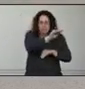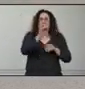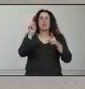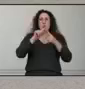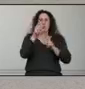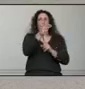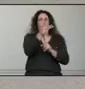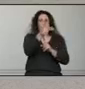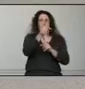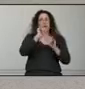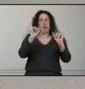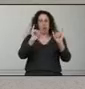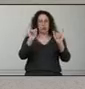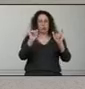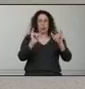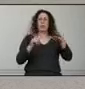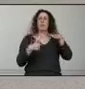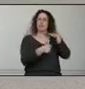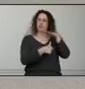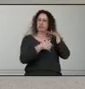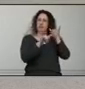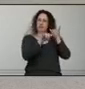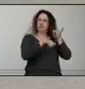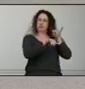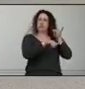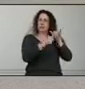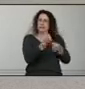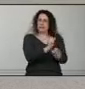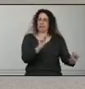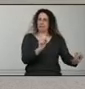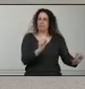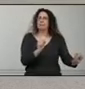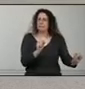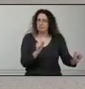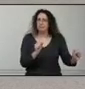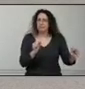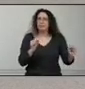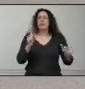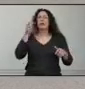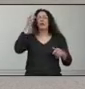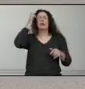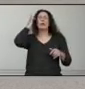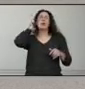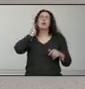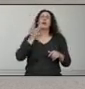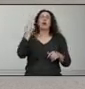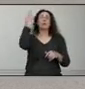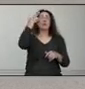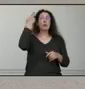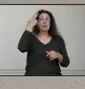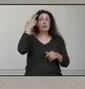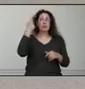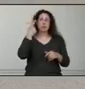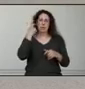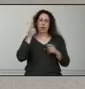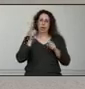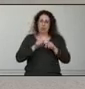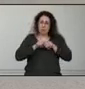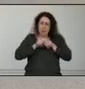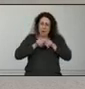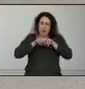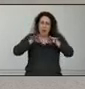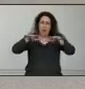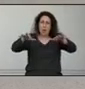could quarantine safely. And the reason for that was because, due to the size of the outbreak,